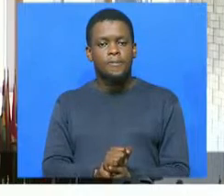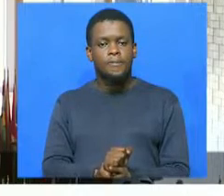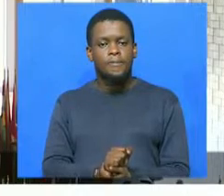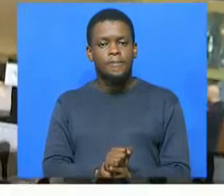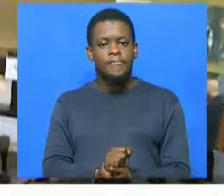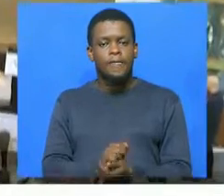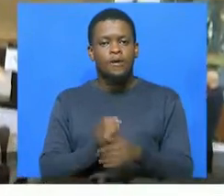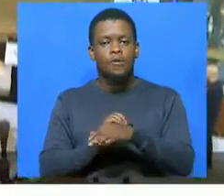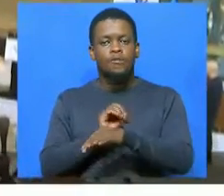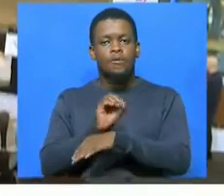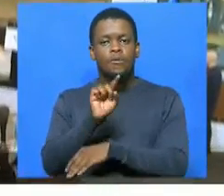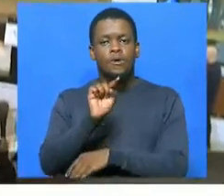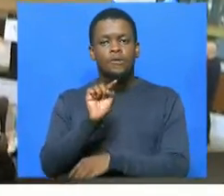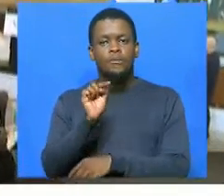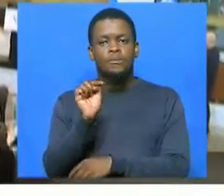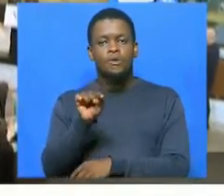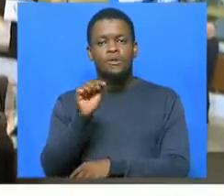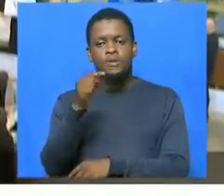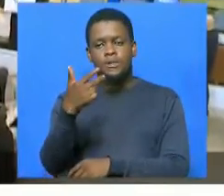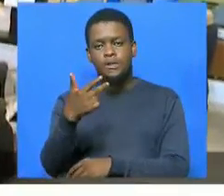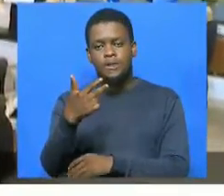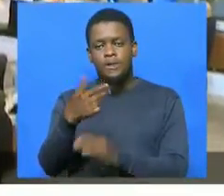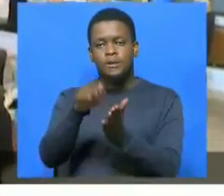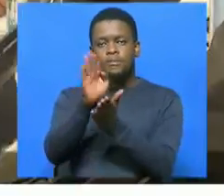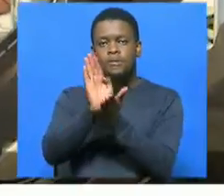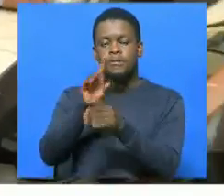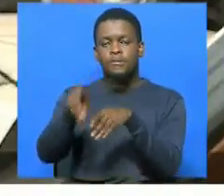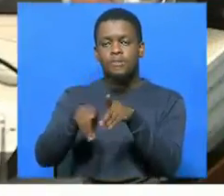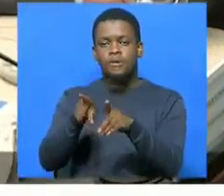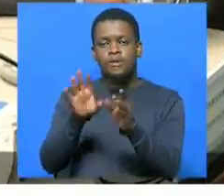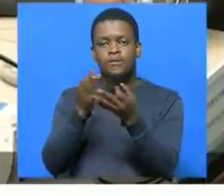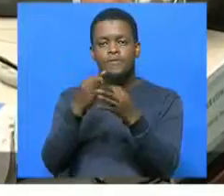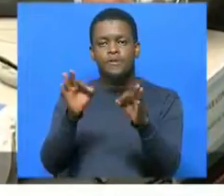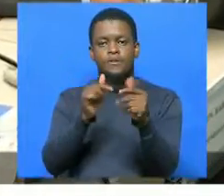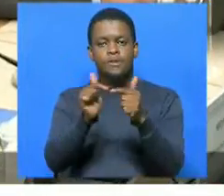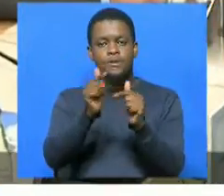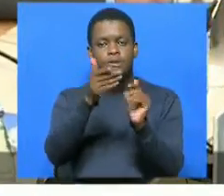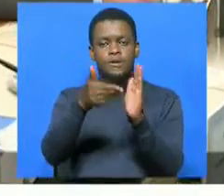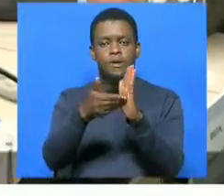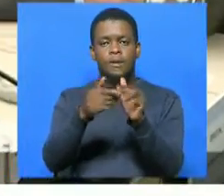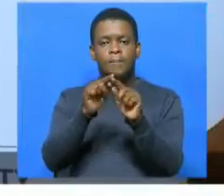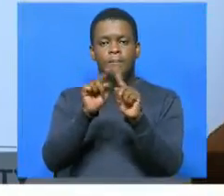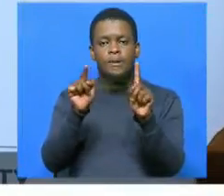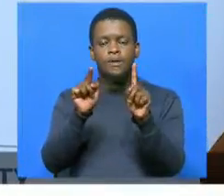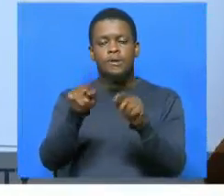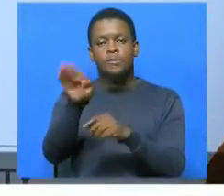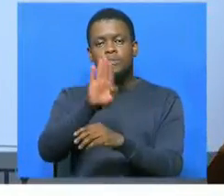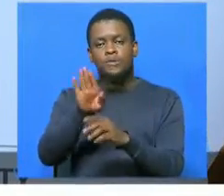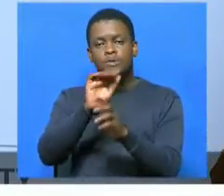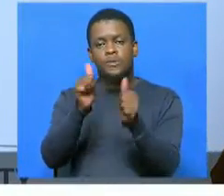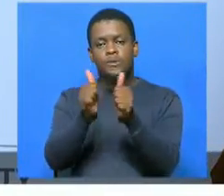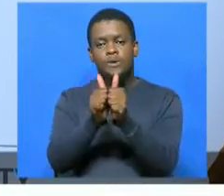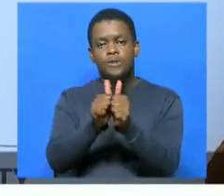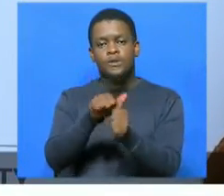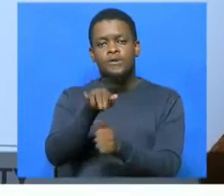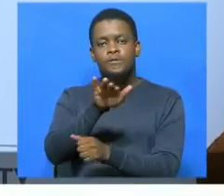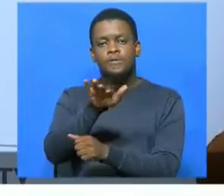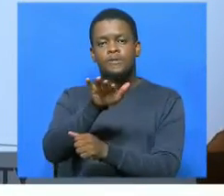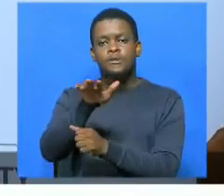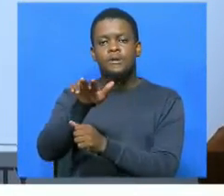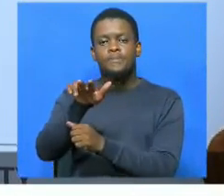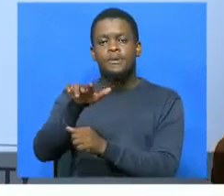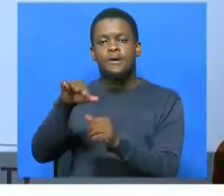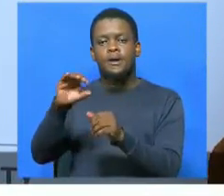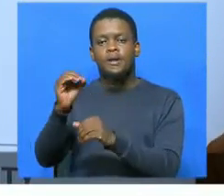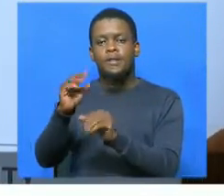over 1.3 billion, the African Continental Free Trade Area presents Botswana and 53 other African Union member states with